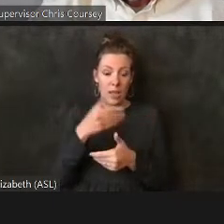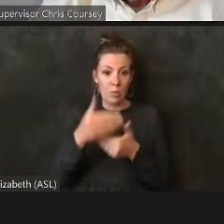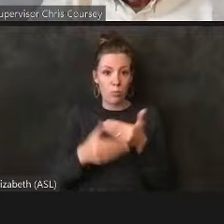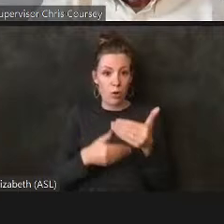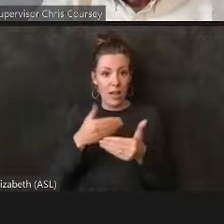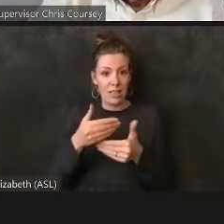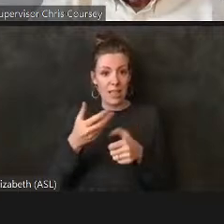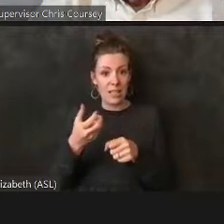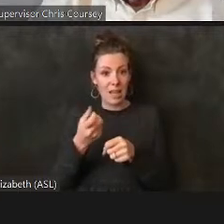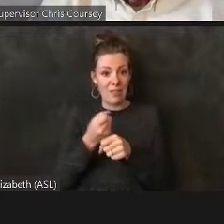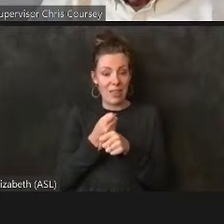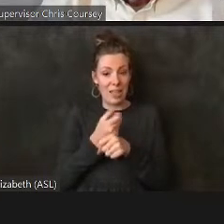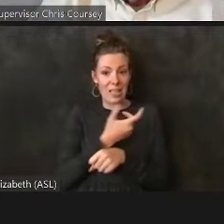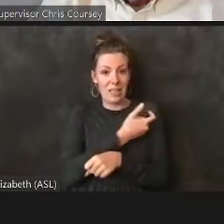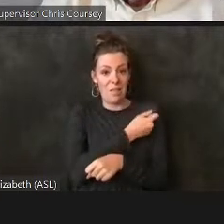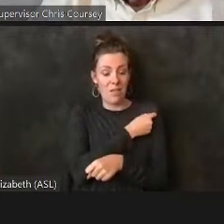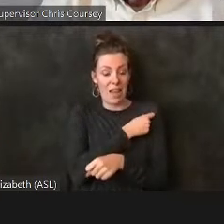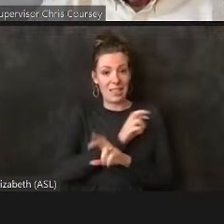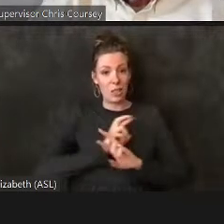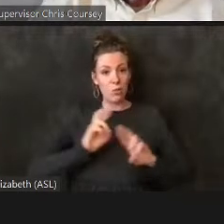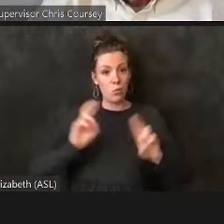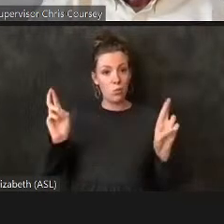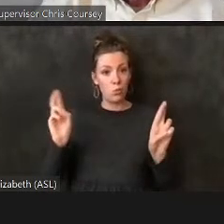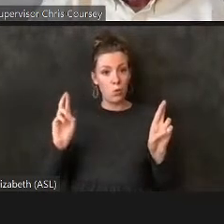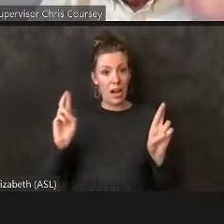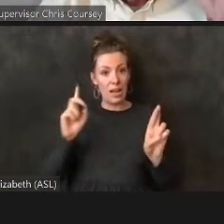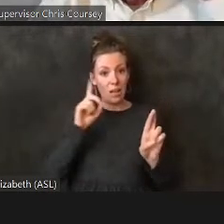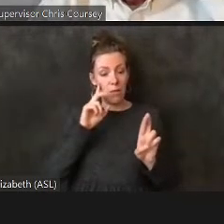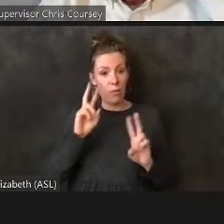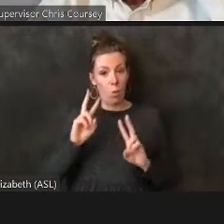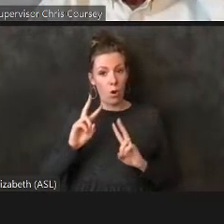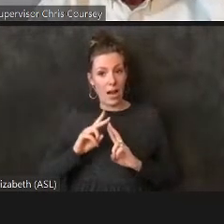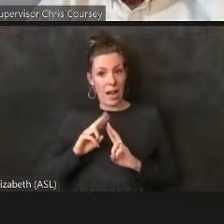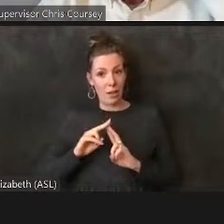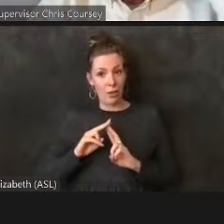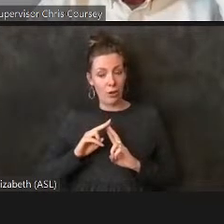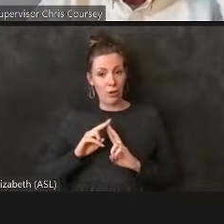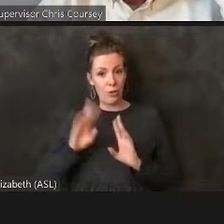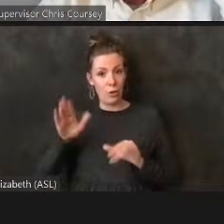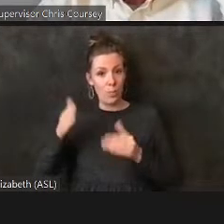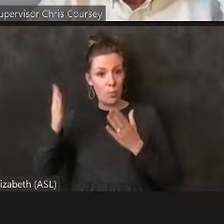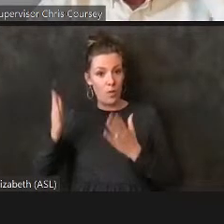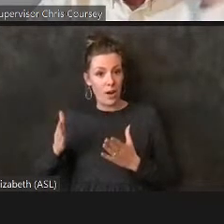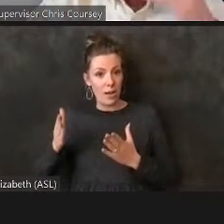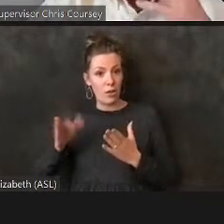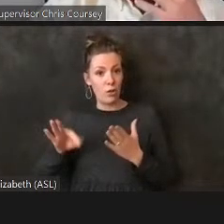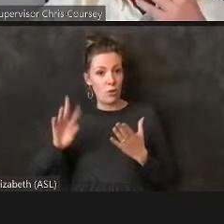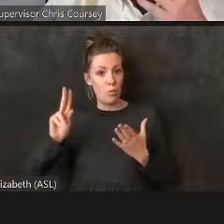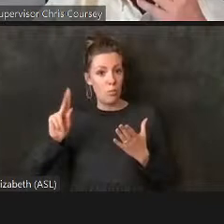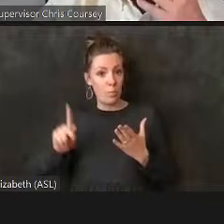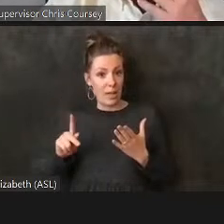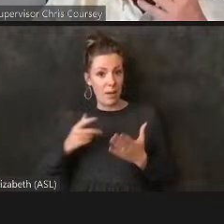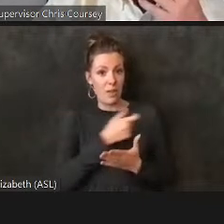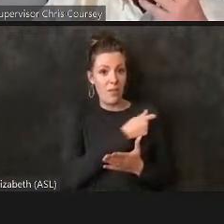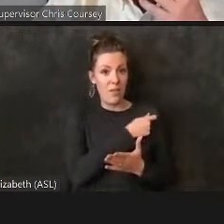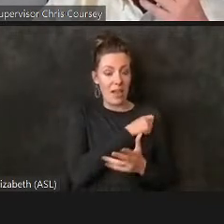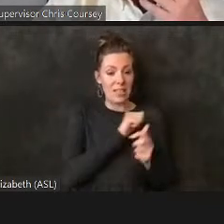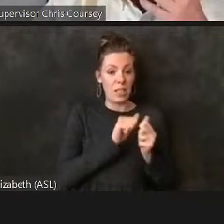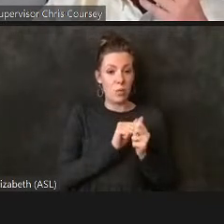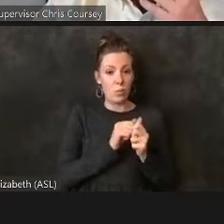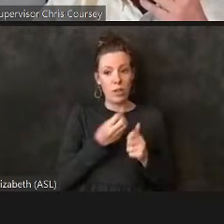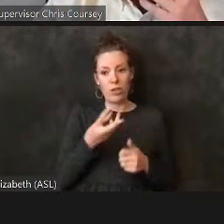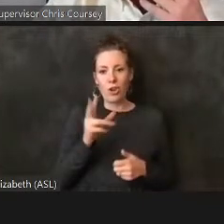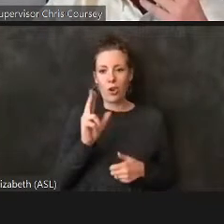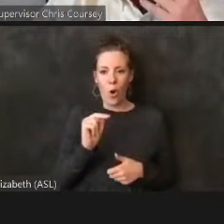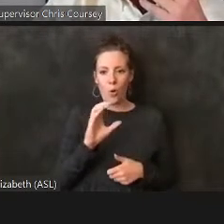the vaccine ready for either the provider to pick up the vaccine with their own coolers, and